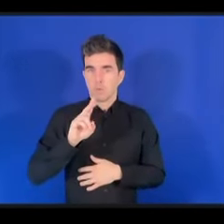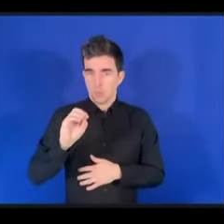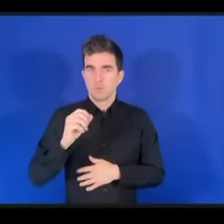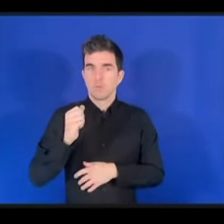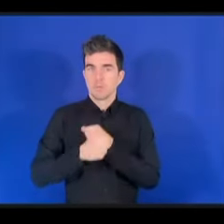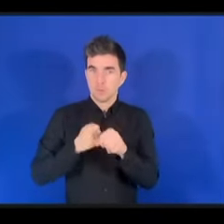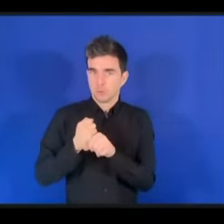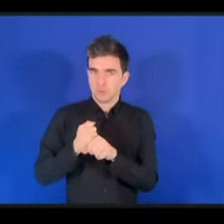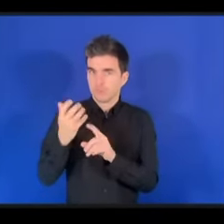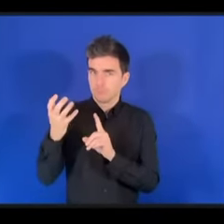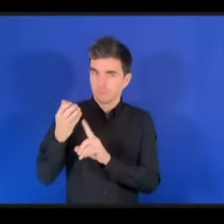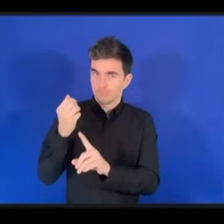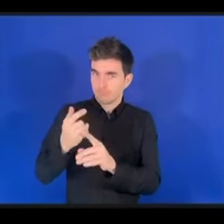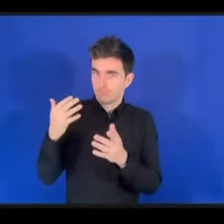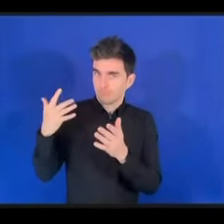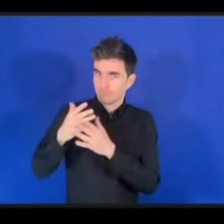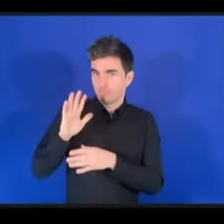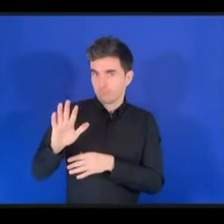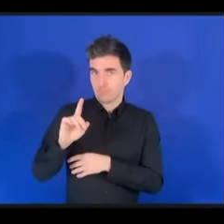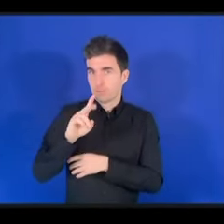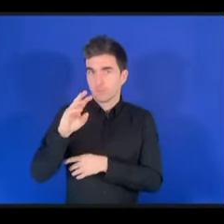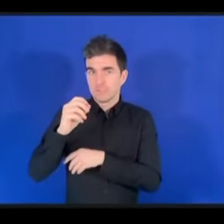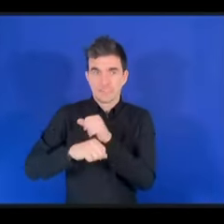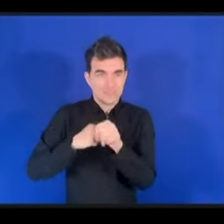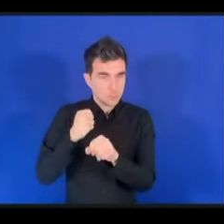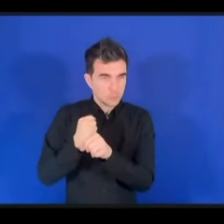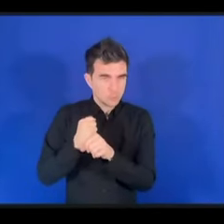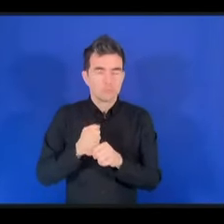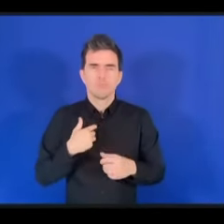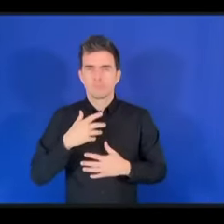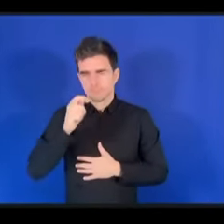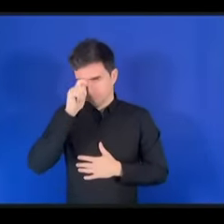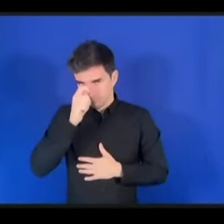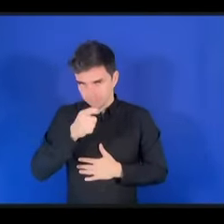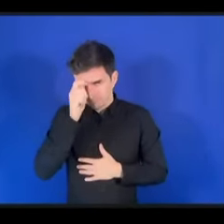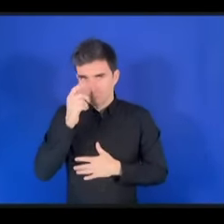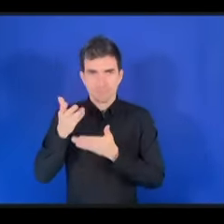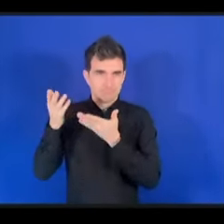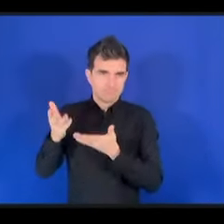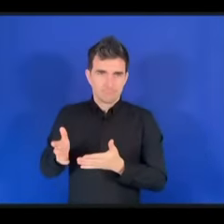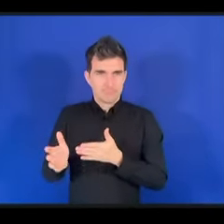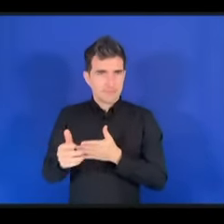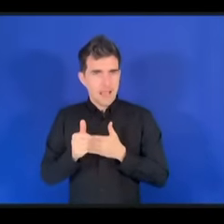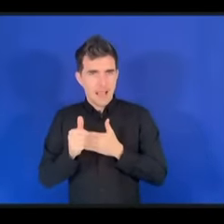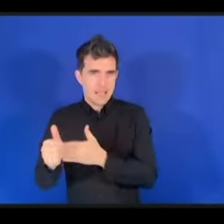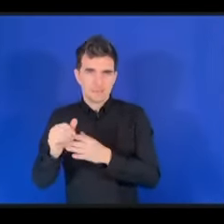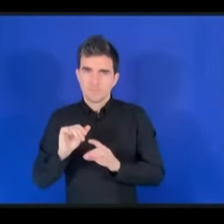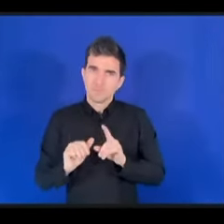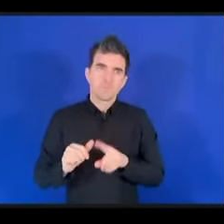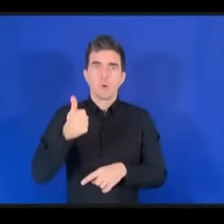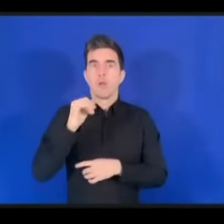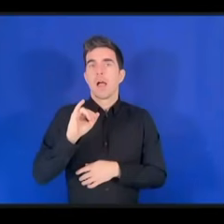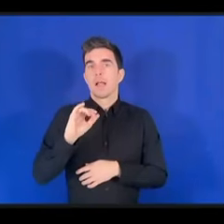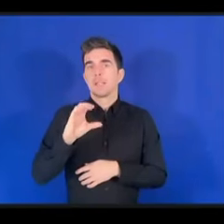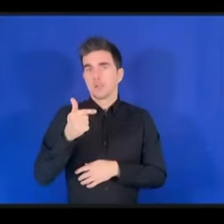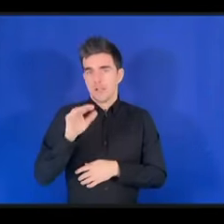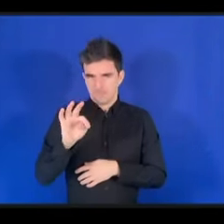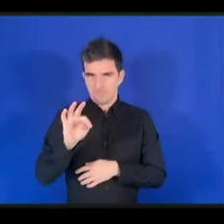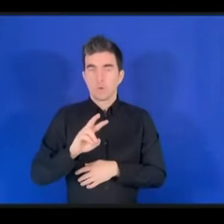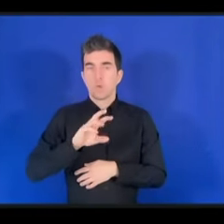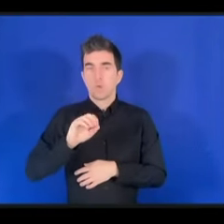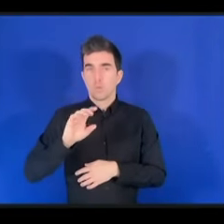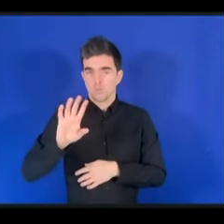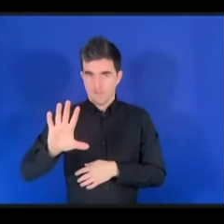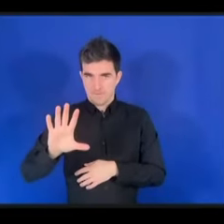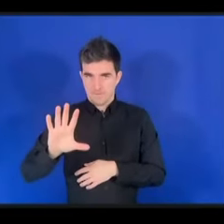community, or CARICOM. We say it's the oldest IGF on record, and we will celebrate 20 years